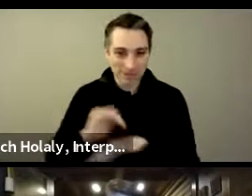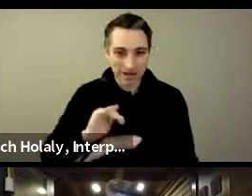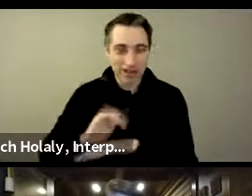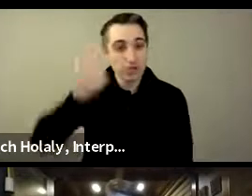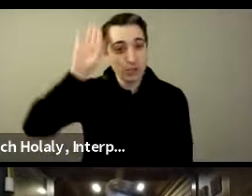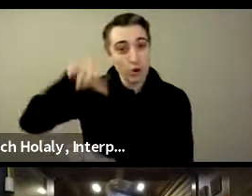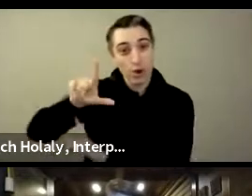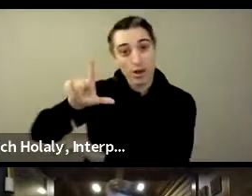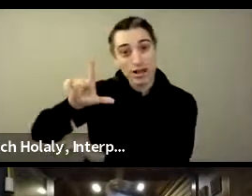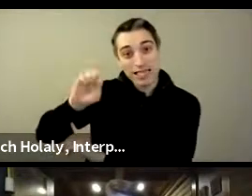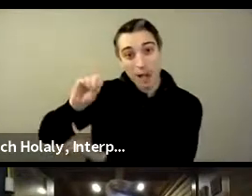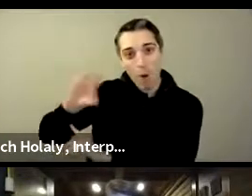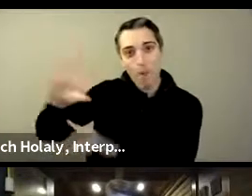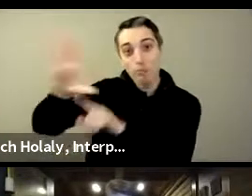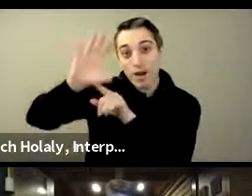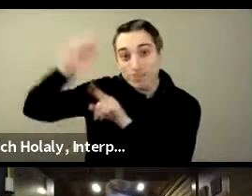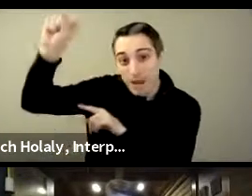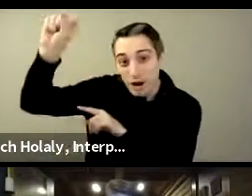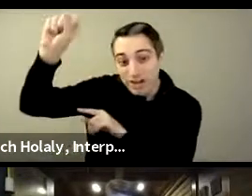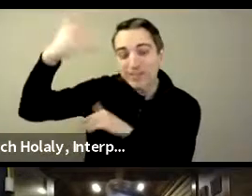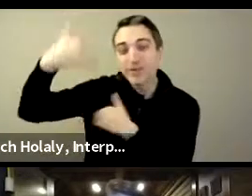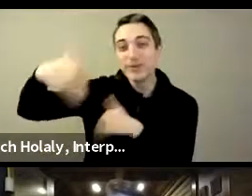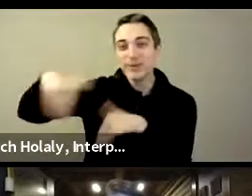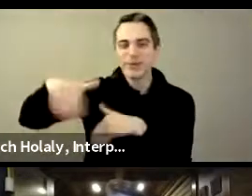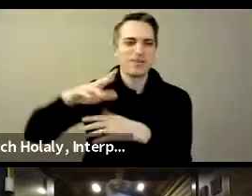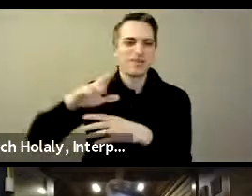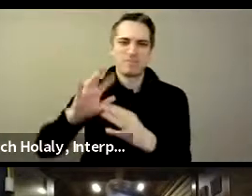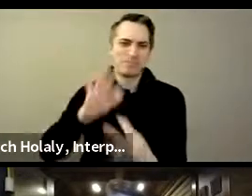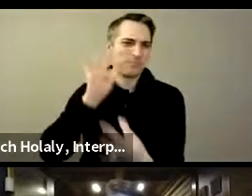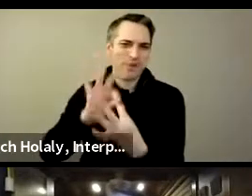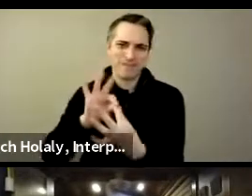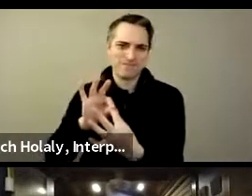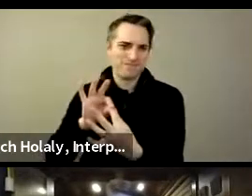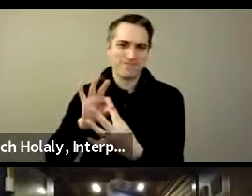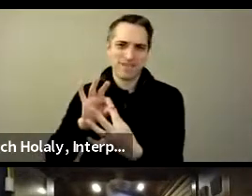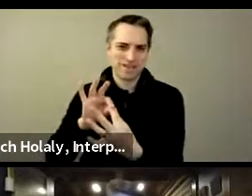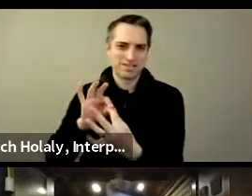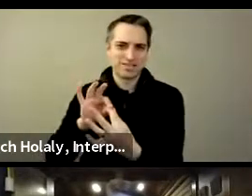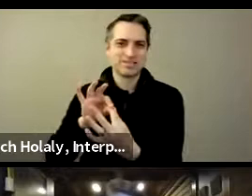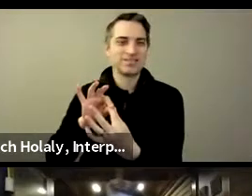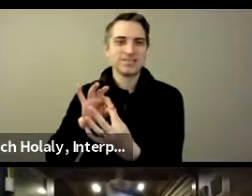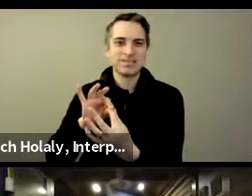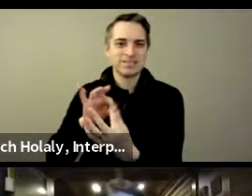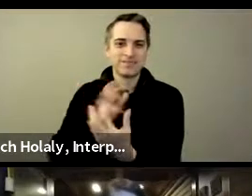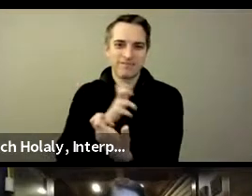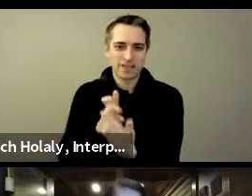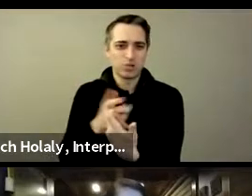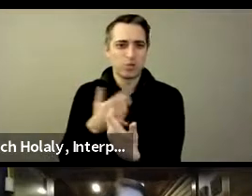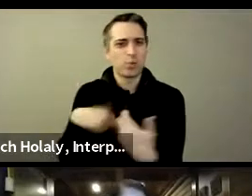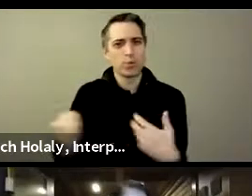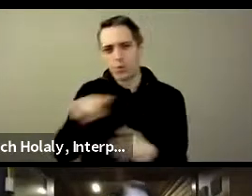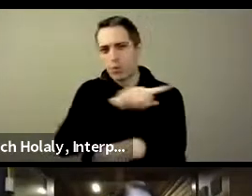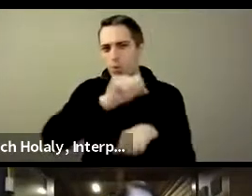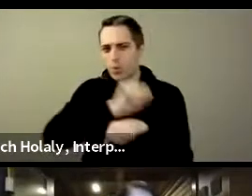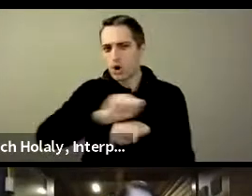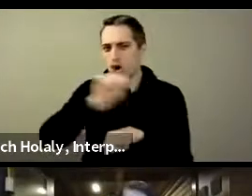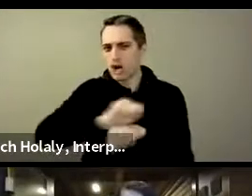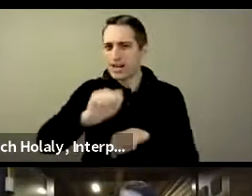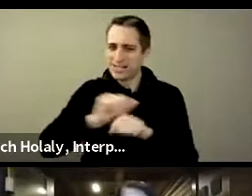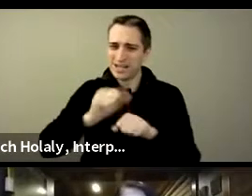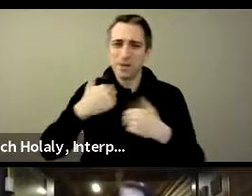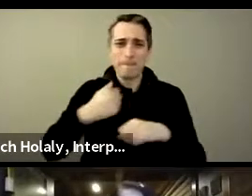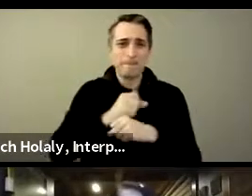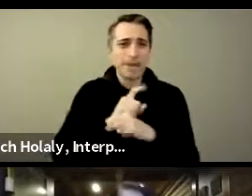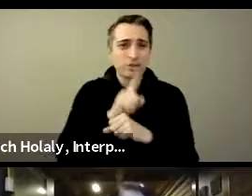Prosperity Division is the perfect home for these bodies because many of them are working so diligently to ensure that Michiganders from